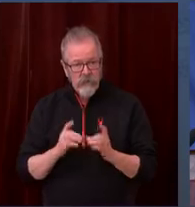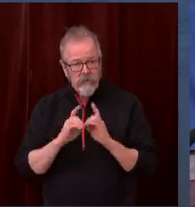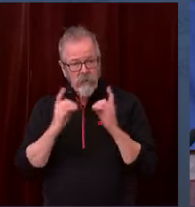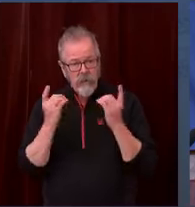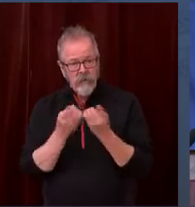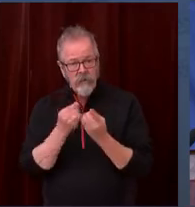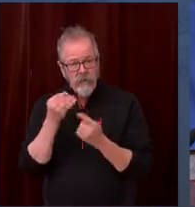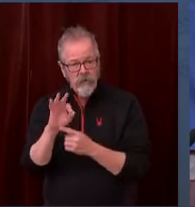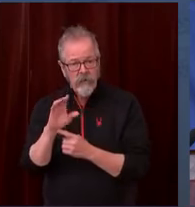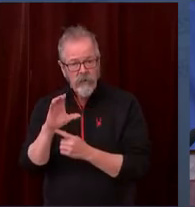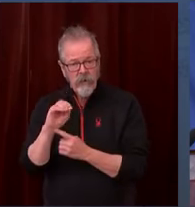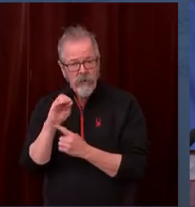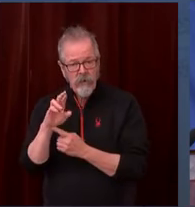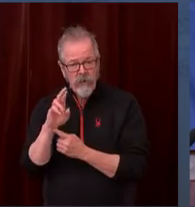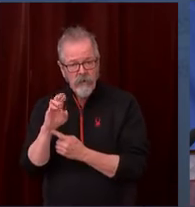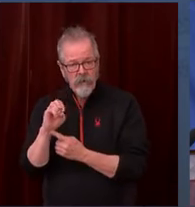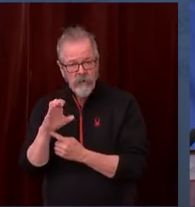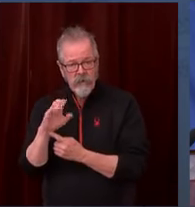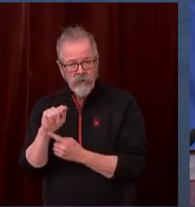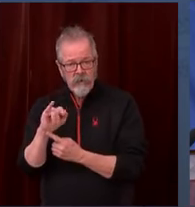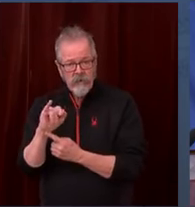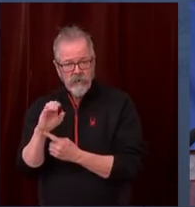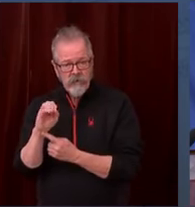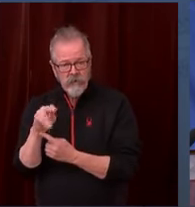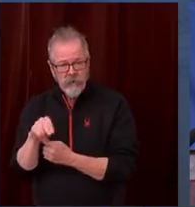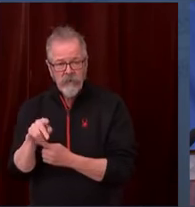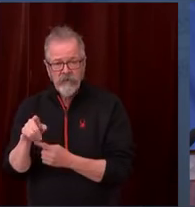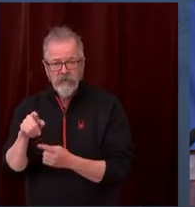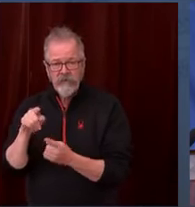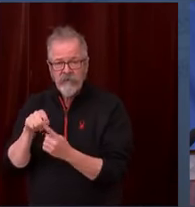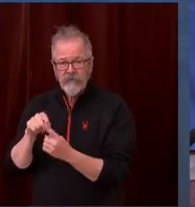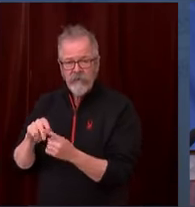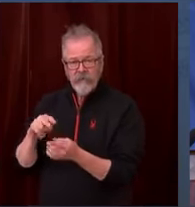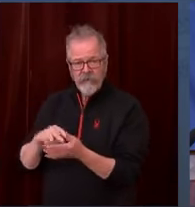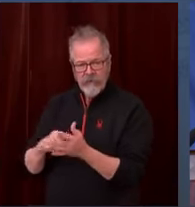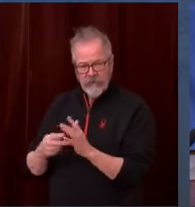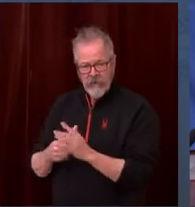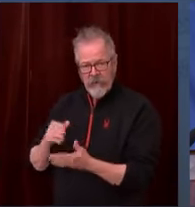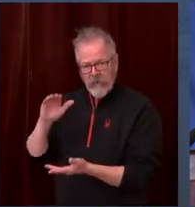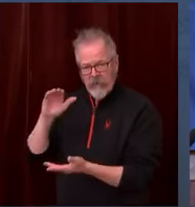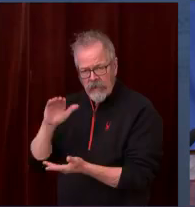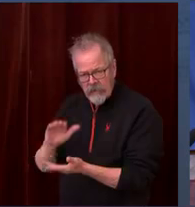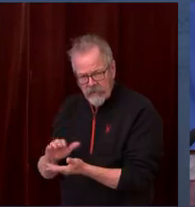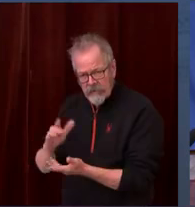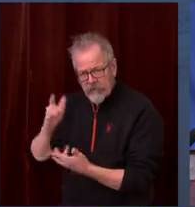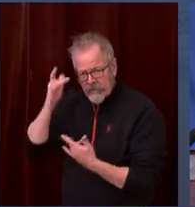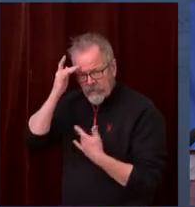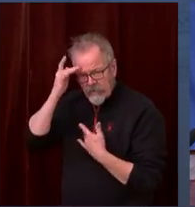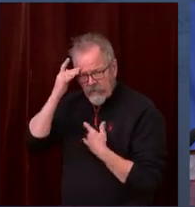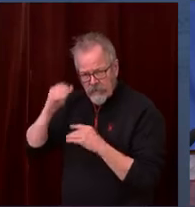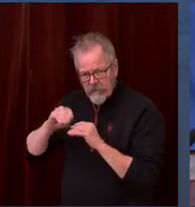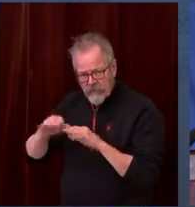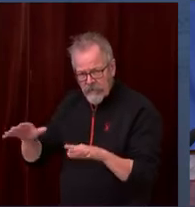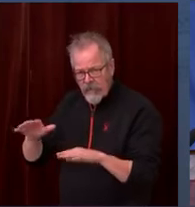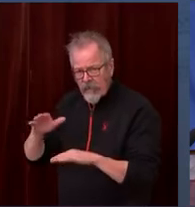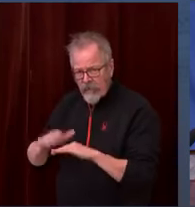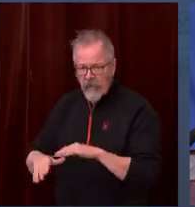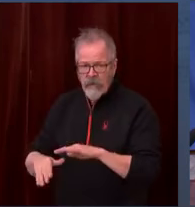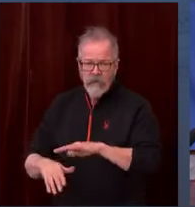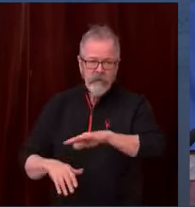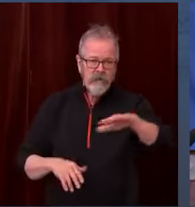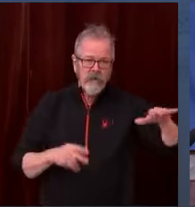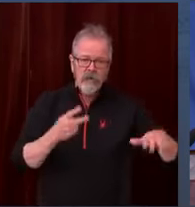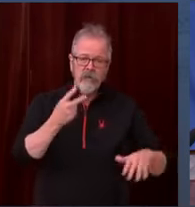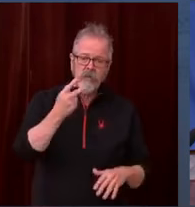their facilities. So they are having a relatively good success rate in reducing the infection rate in